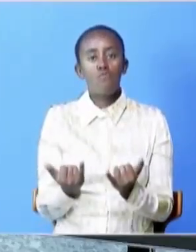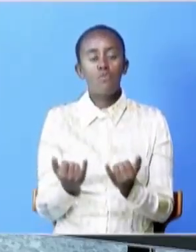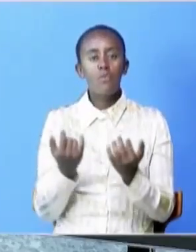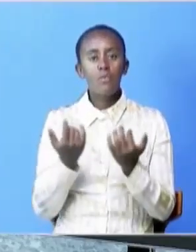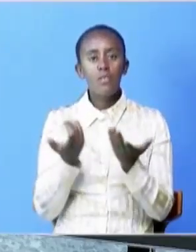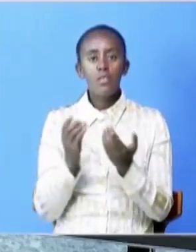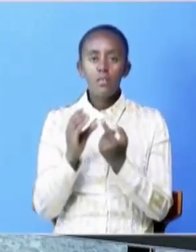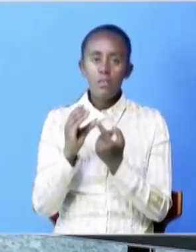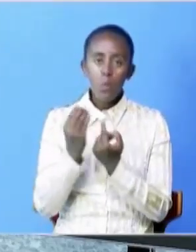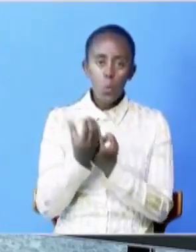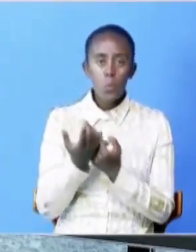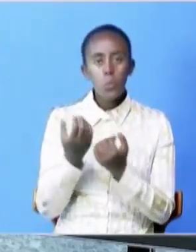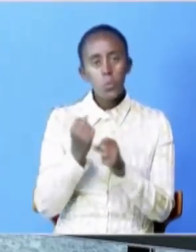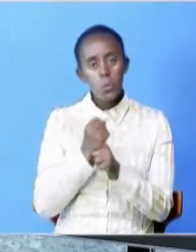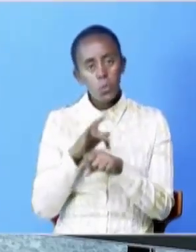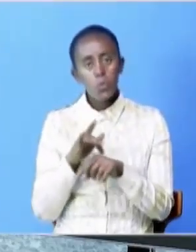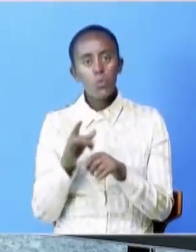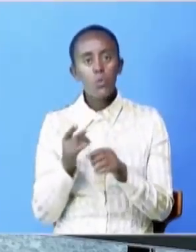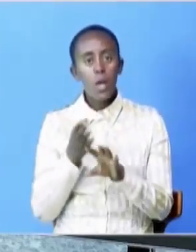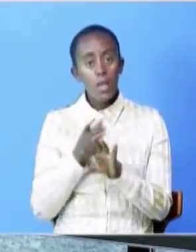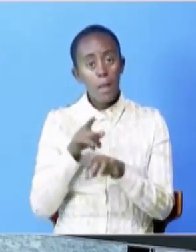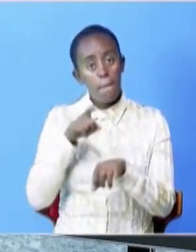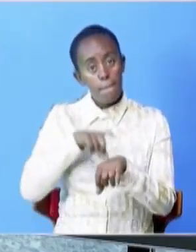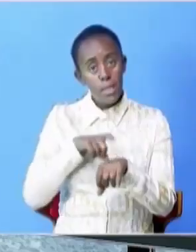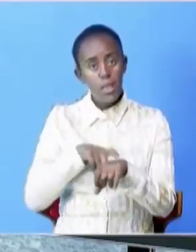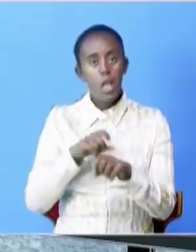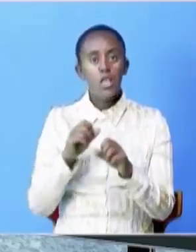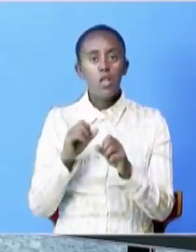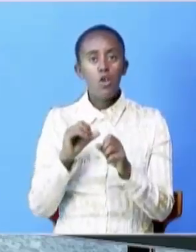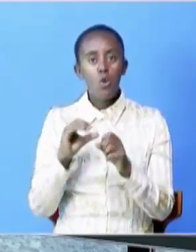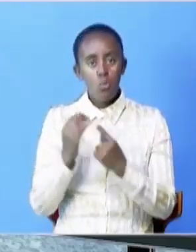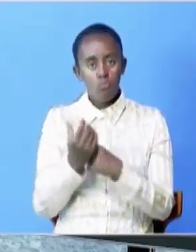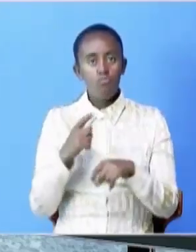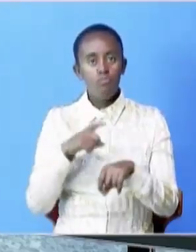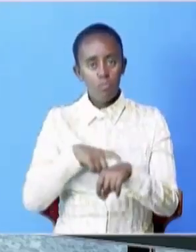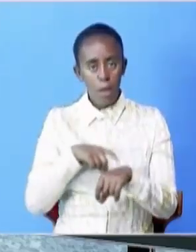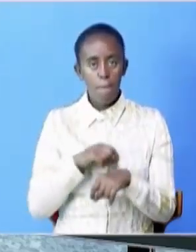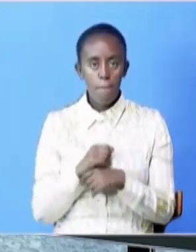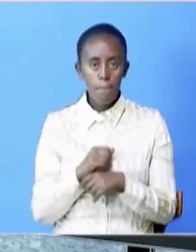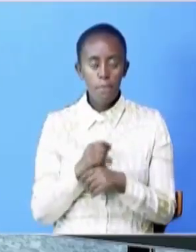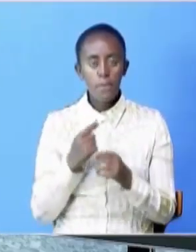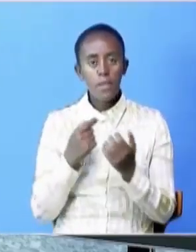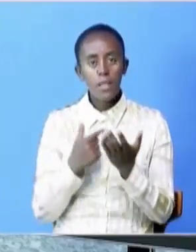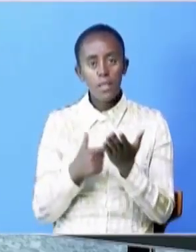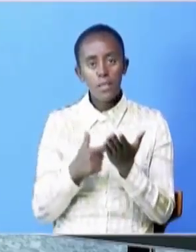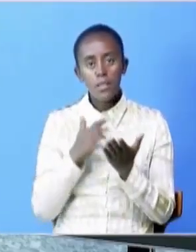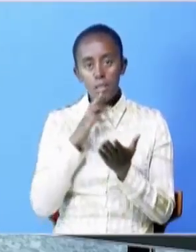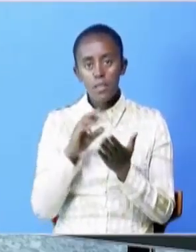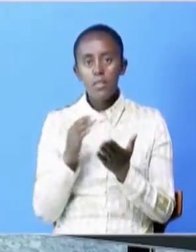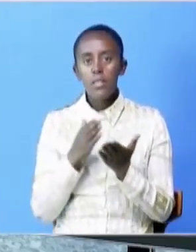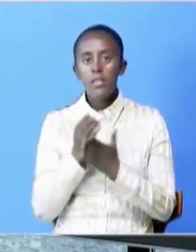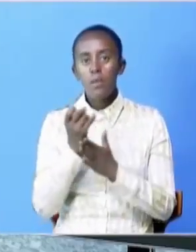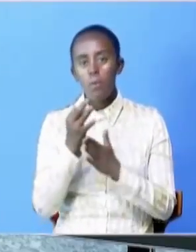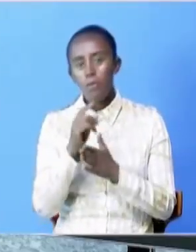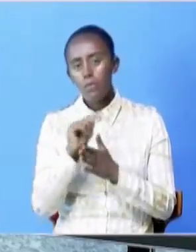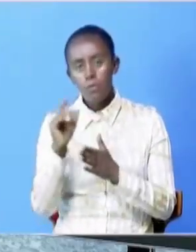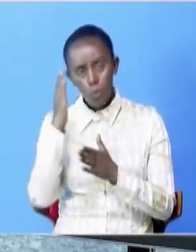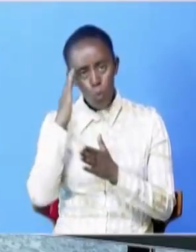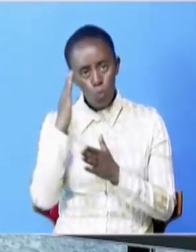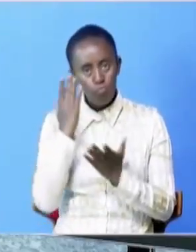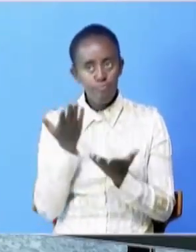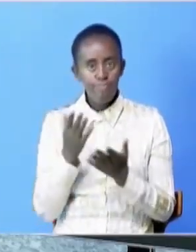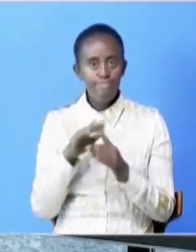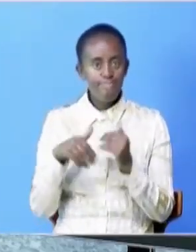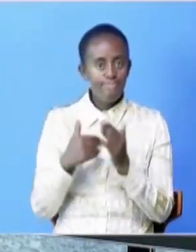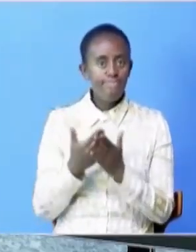the situation is happening at the present moment. So these are some of the most important